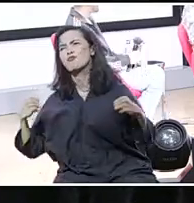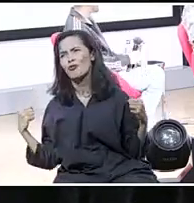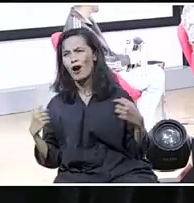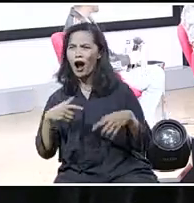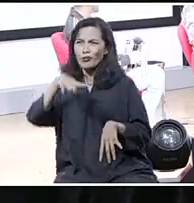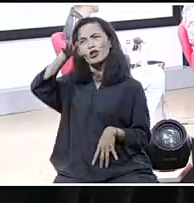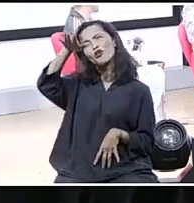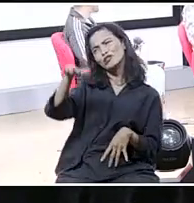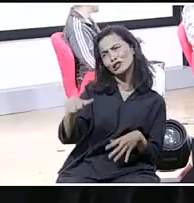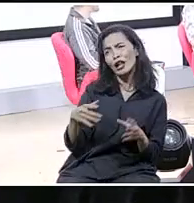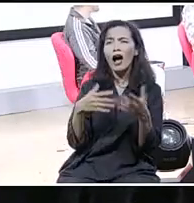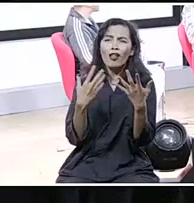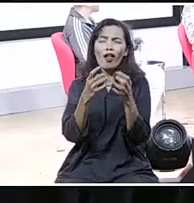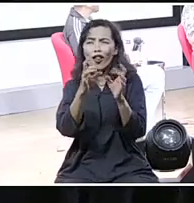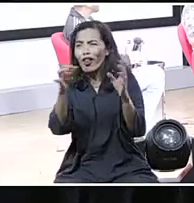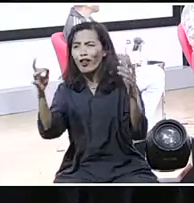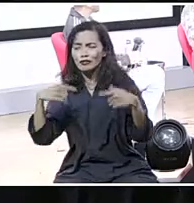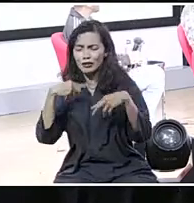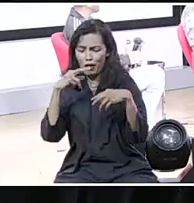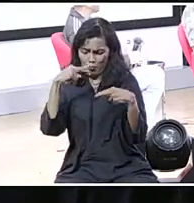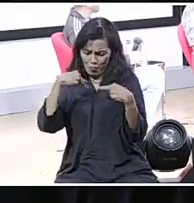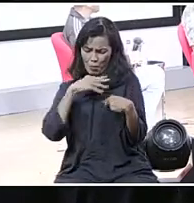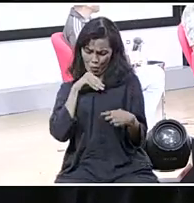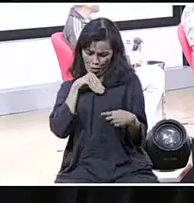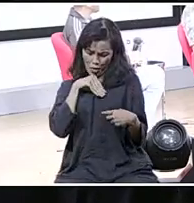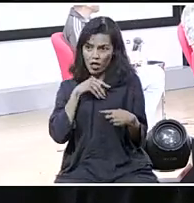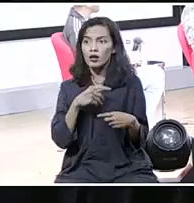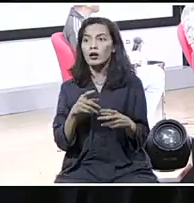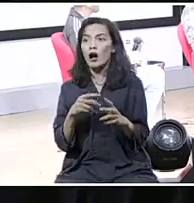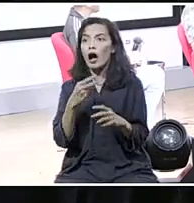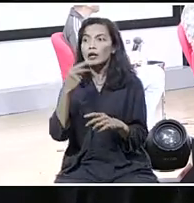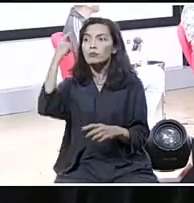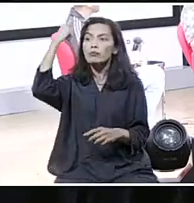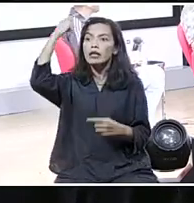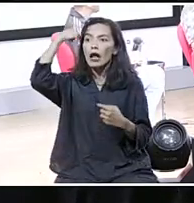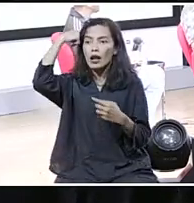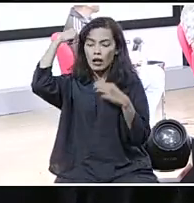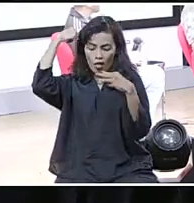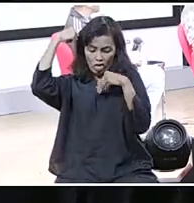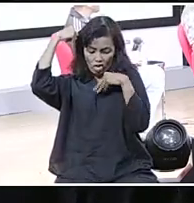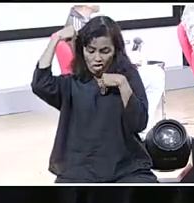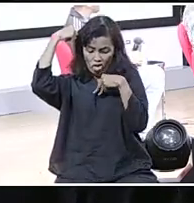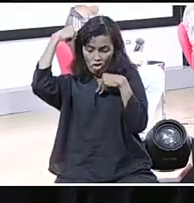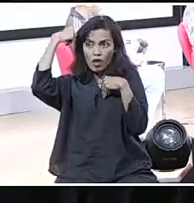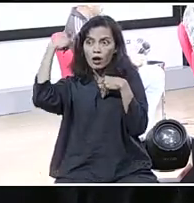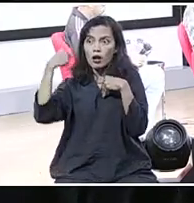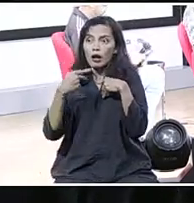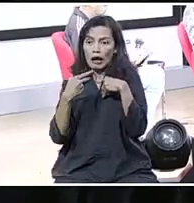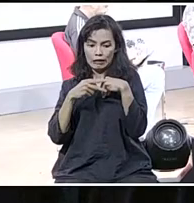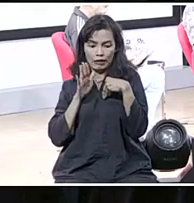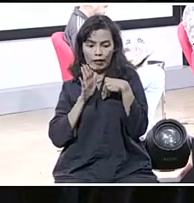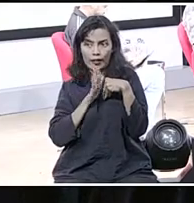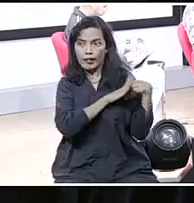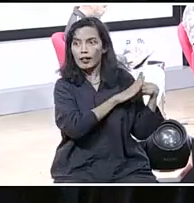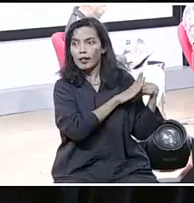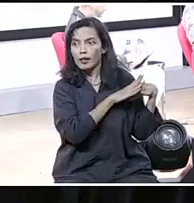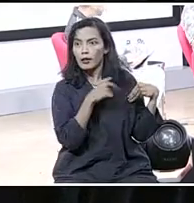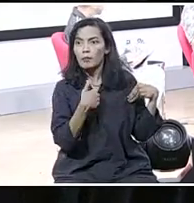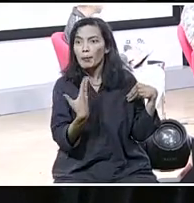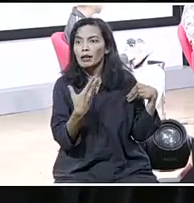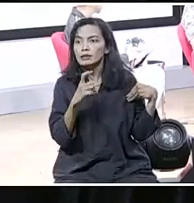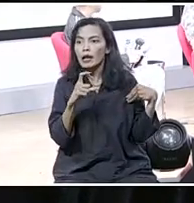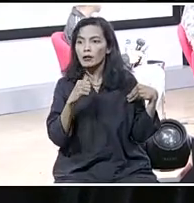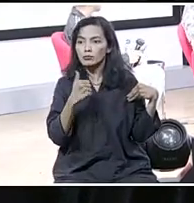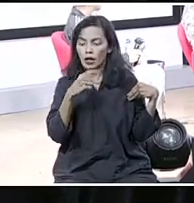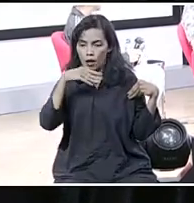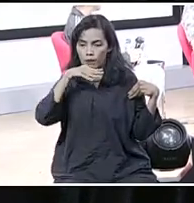can't sing well, or whatever it is, your mind is telling yourself that. And so just trying to get a hold of that to make yourself talk